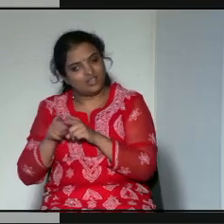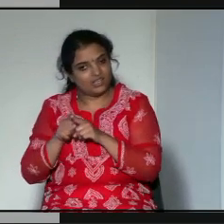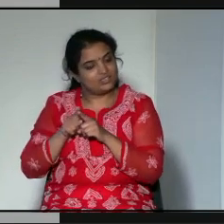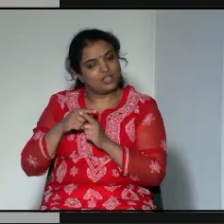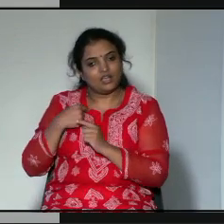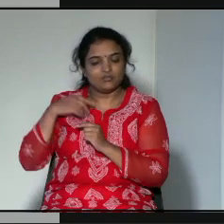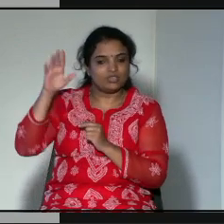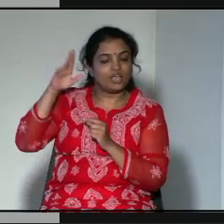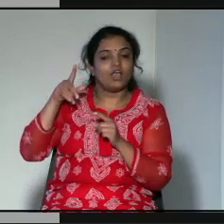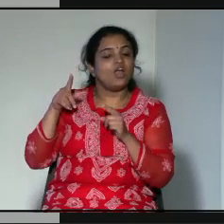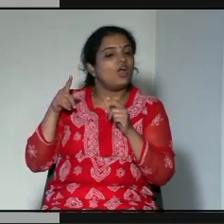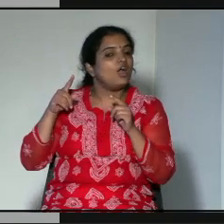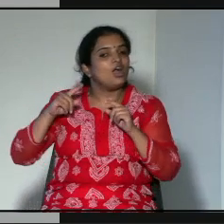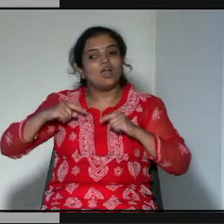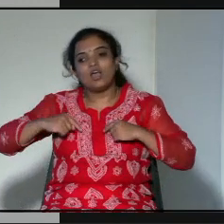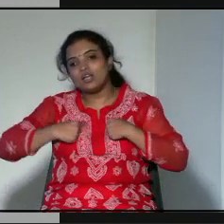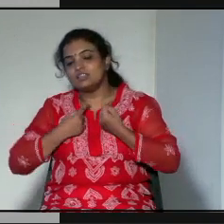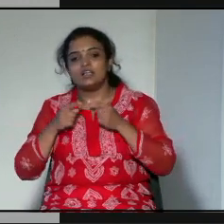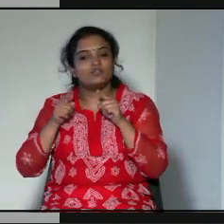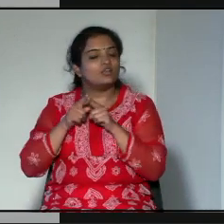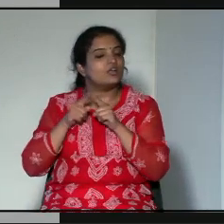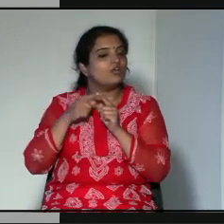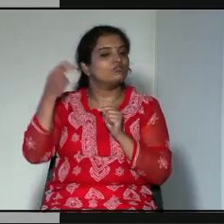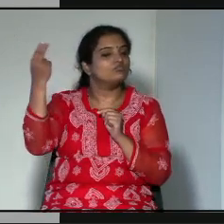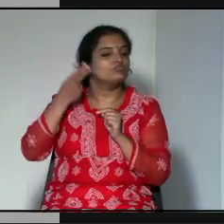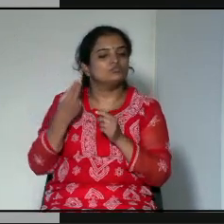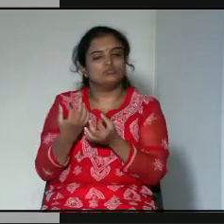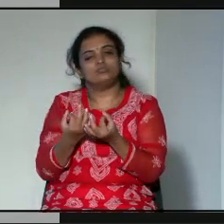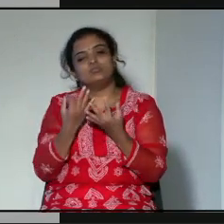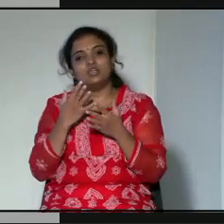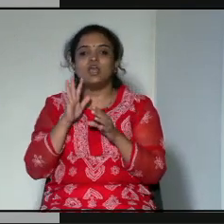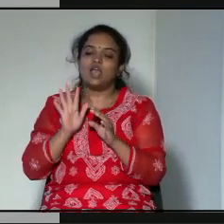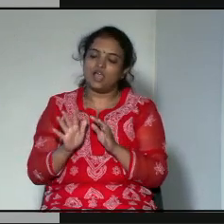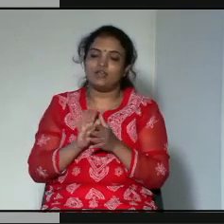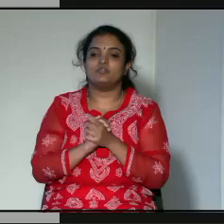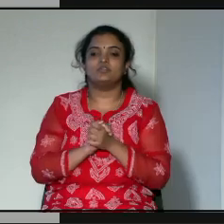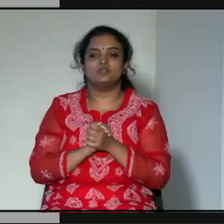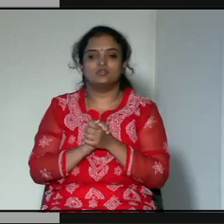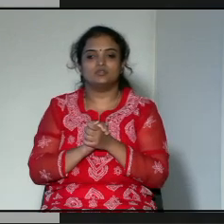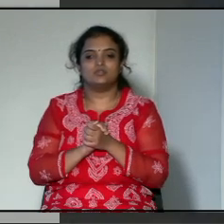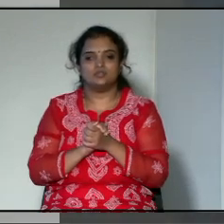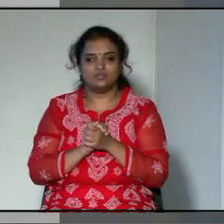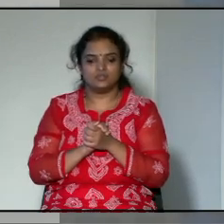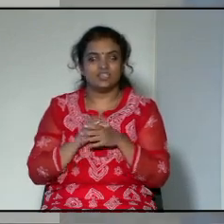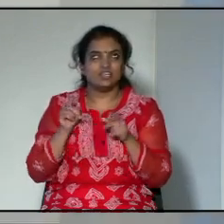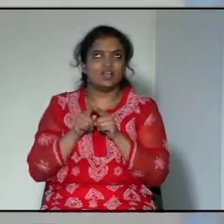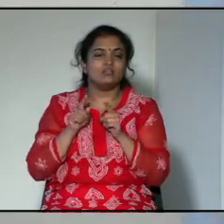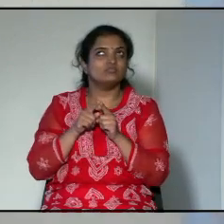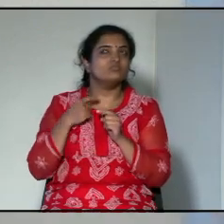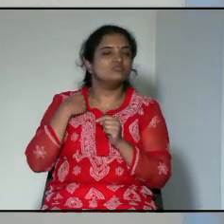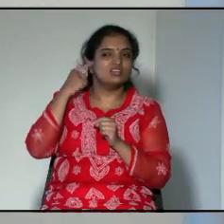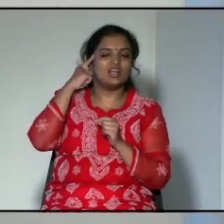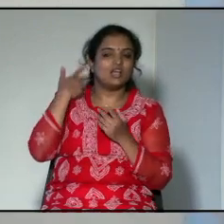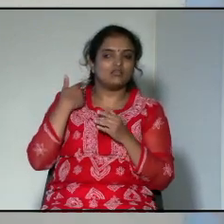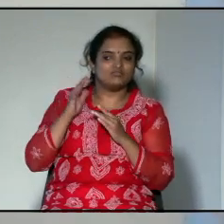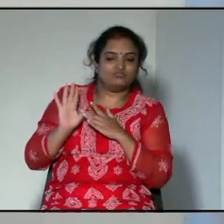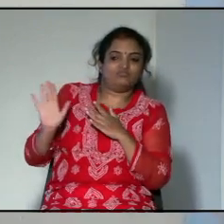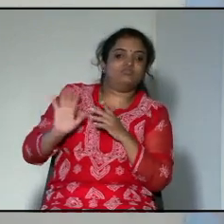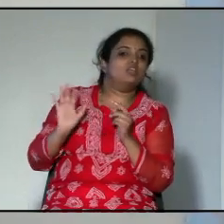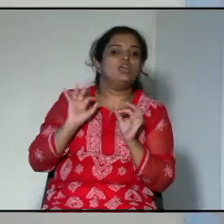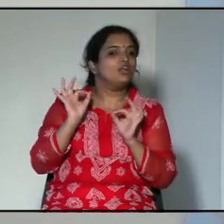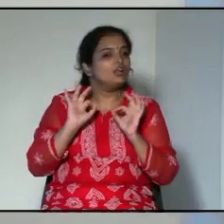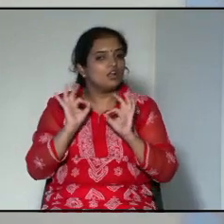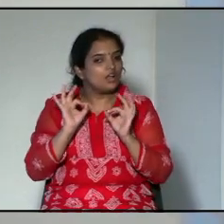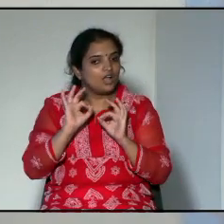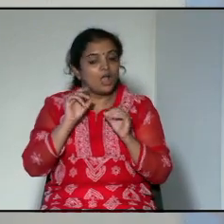such a self-positioning of the artist as an artisan. The paradox was not lost on the art world